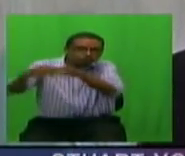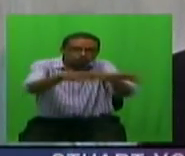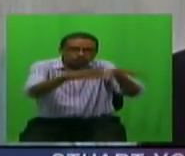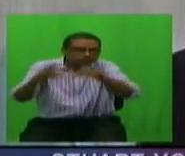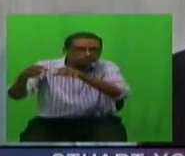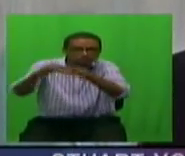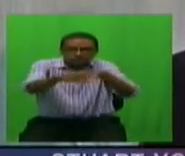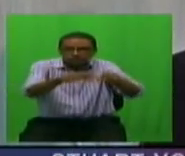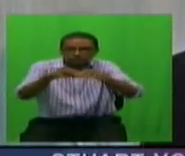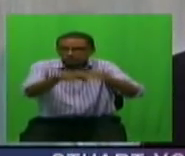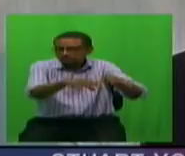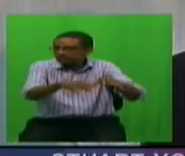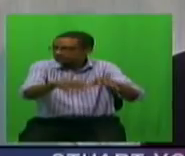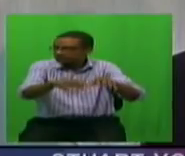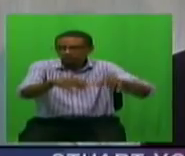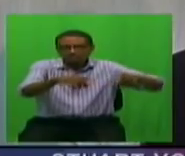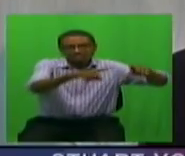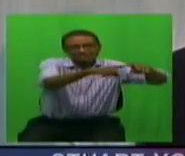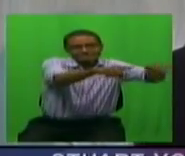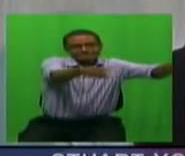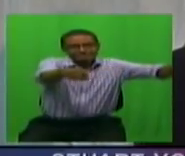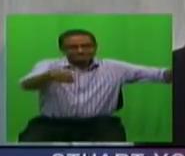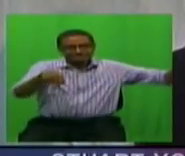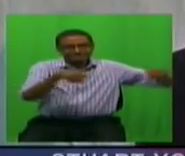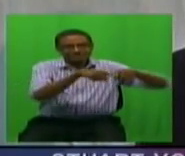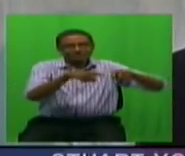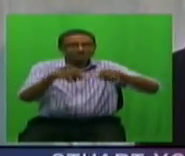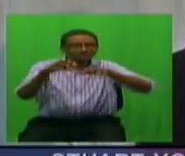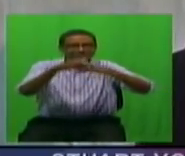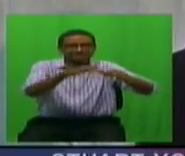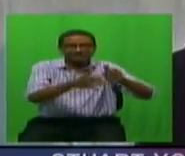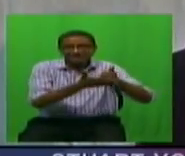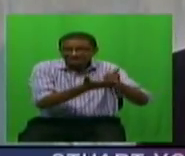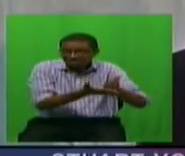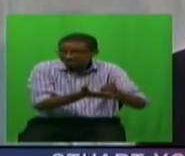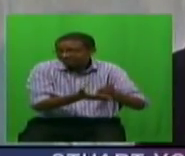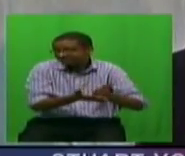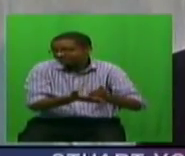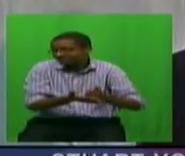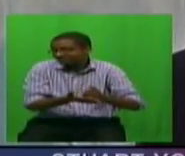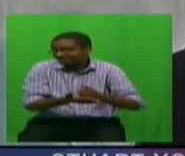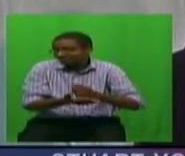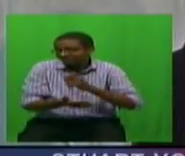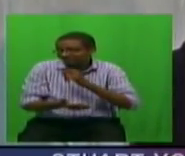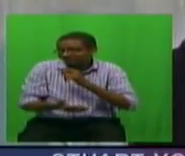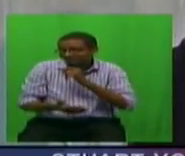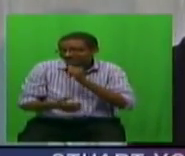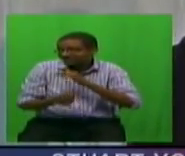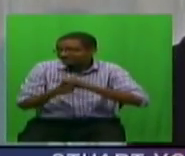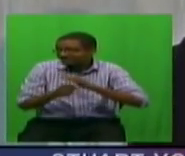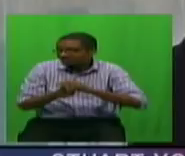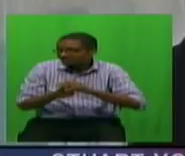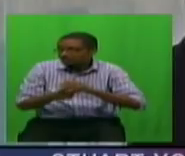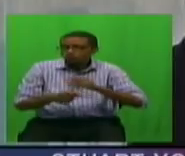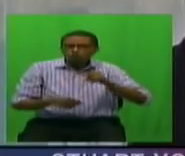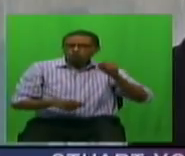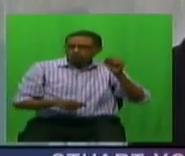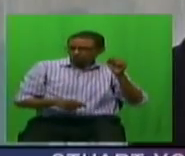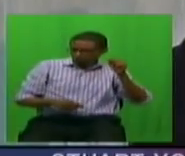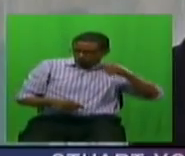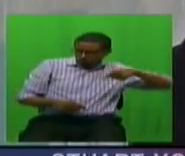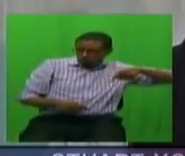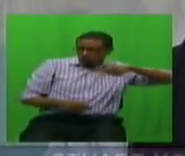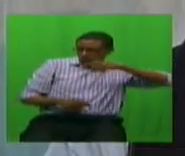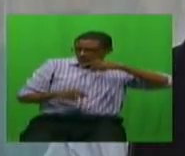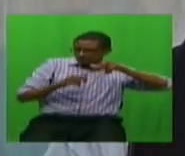quite frankly, is not going to be sufficient. So the answer is yes, the experts are going to look at that particular area and